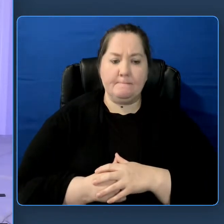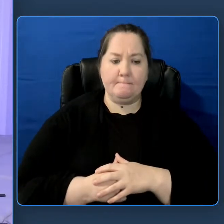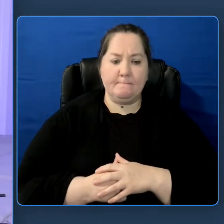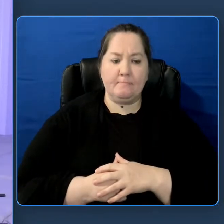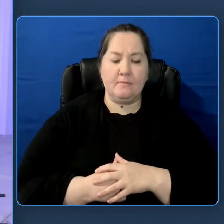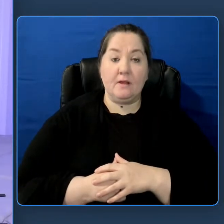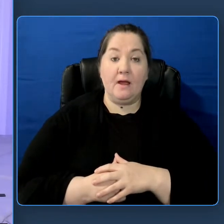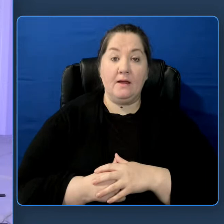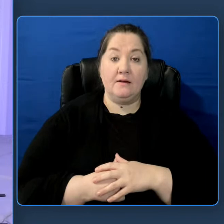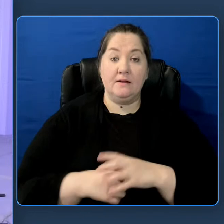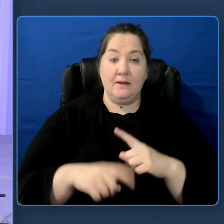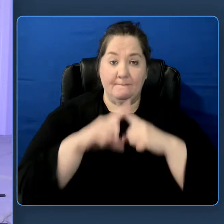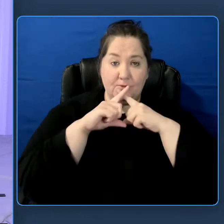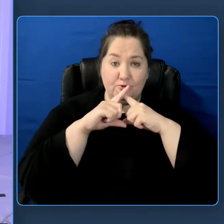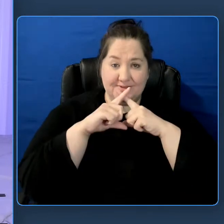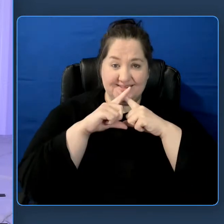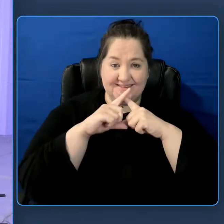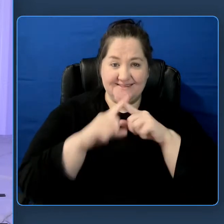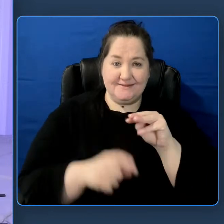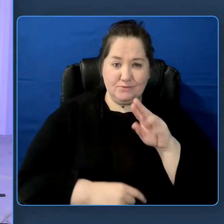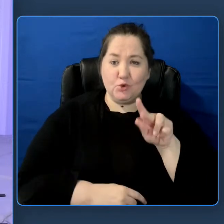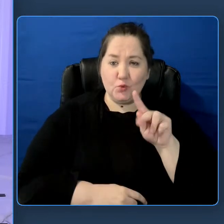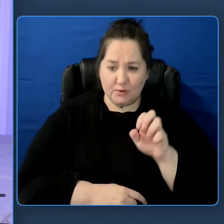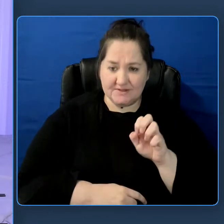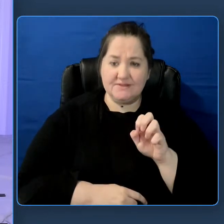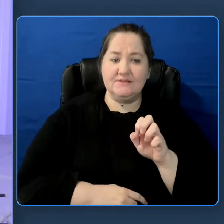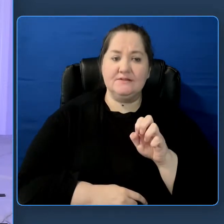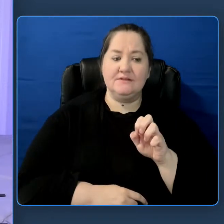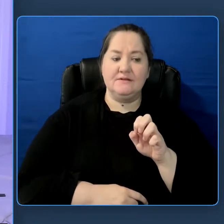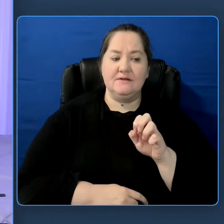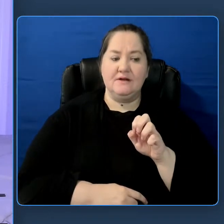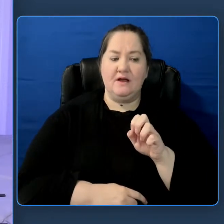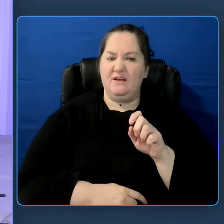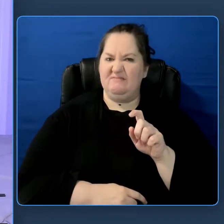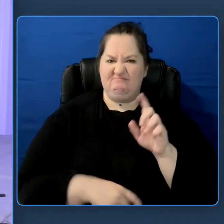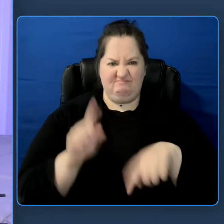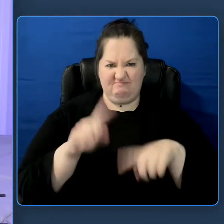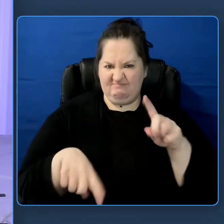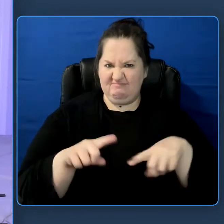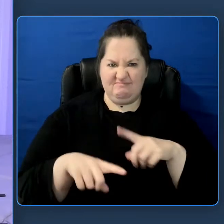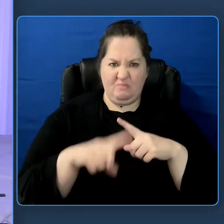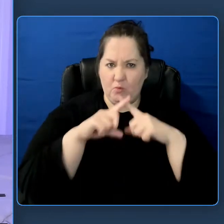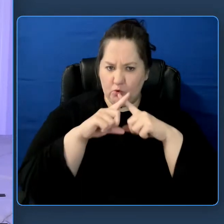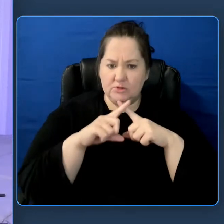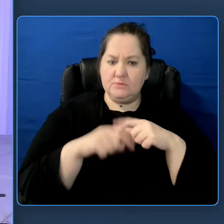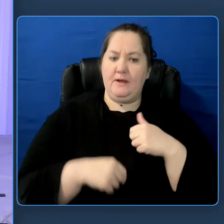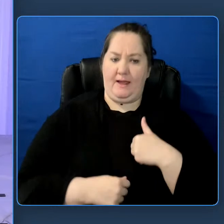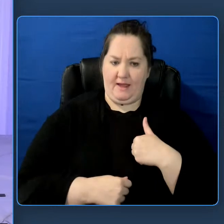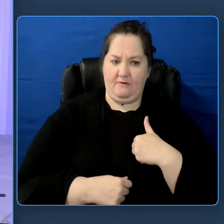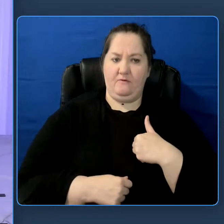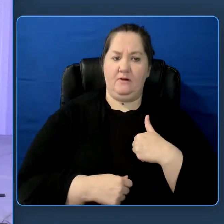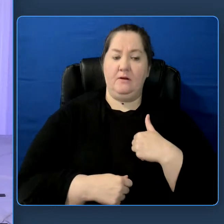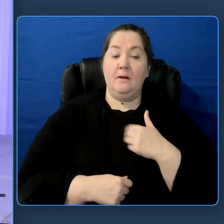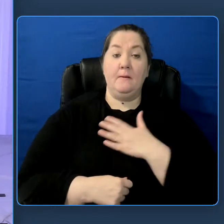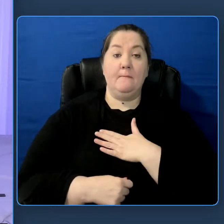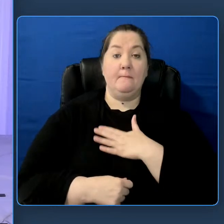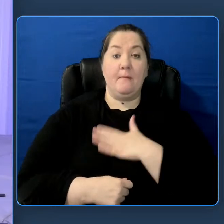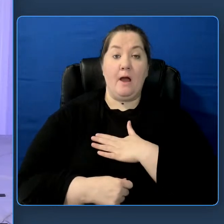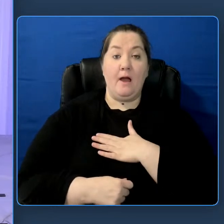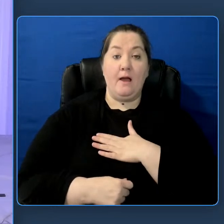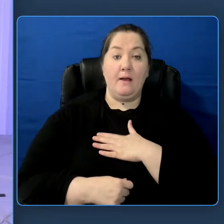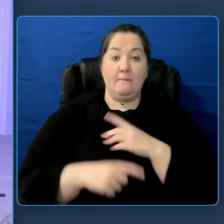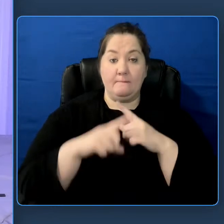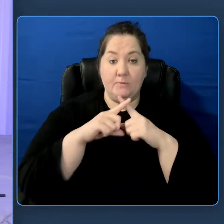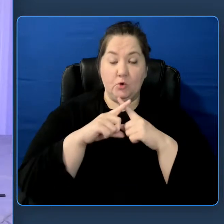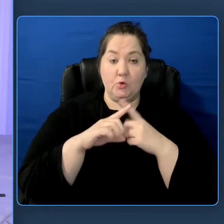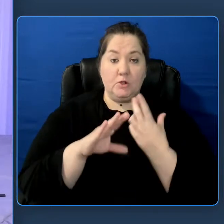having the mute switch, for example, which is a Proco mute switch. There are various types of mute switch, but my particular